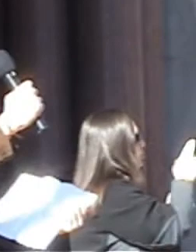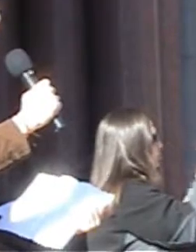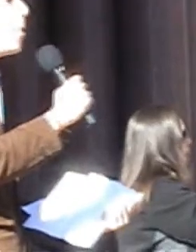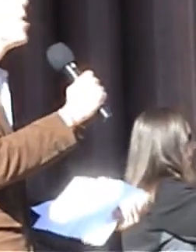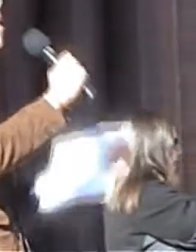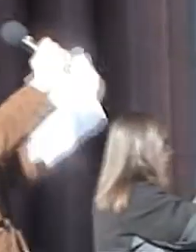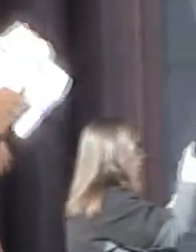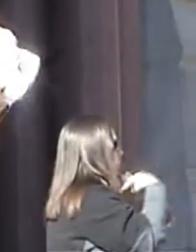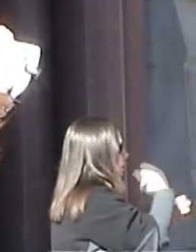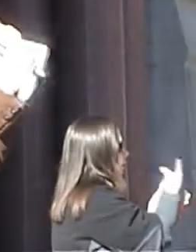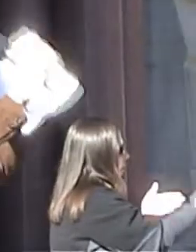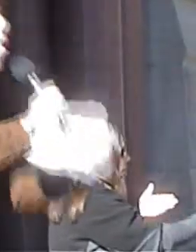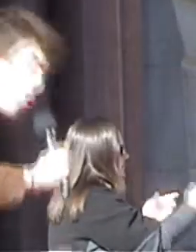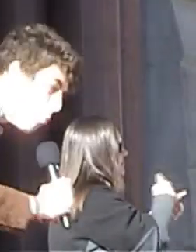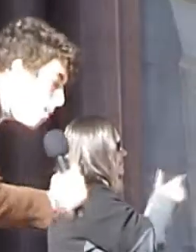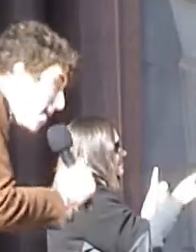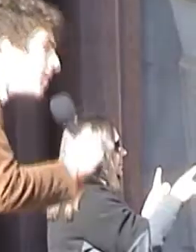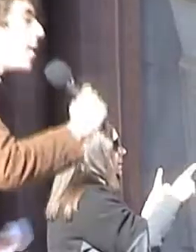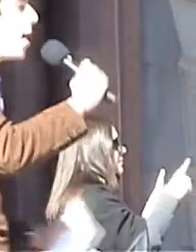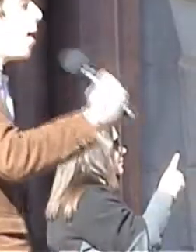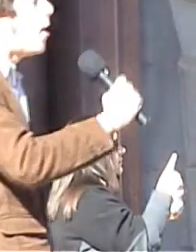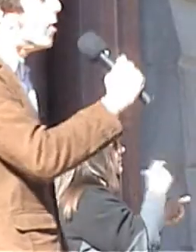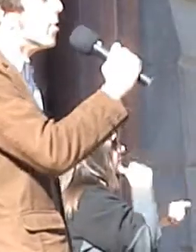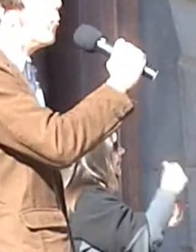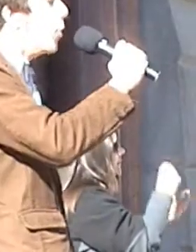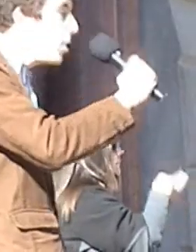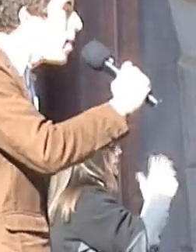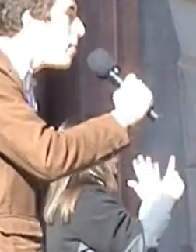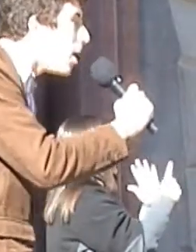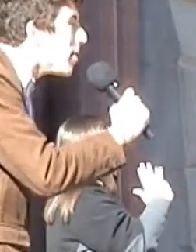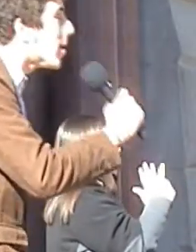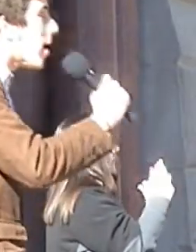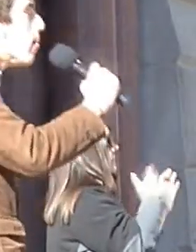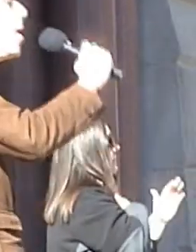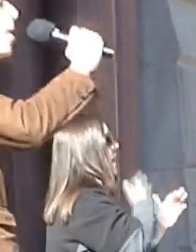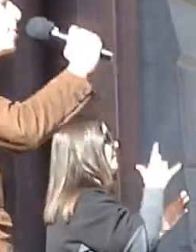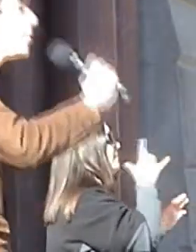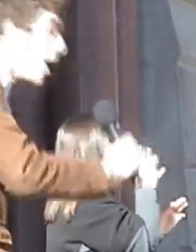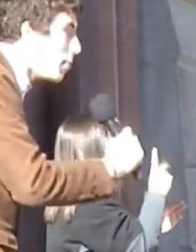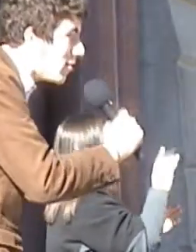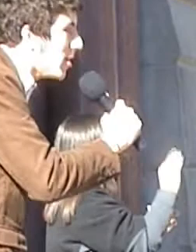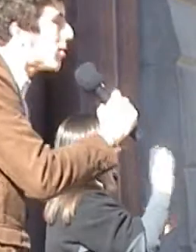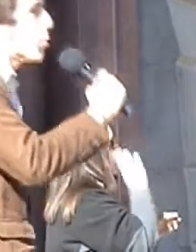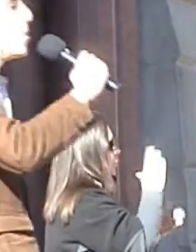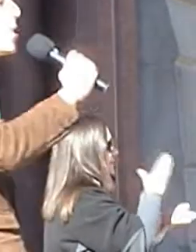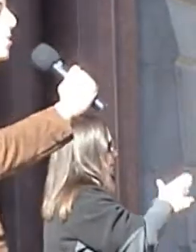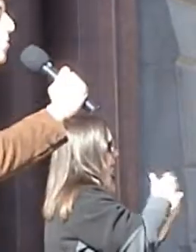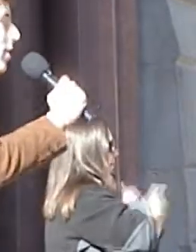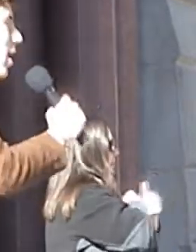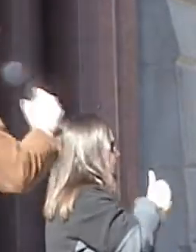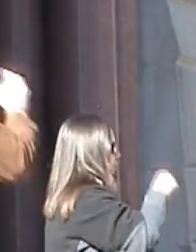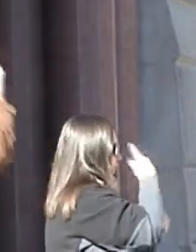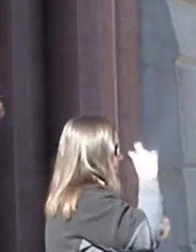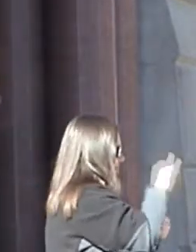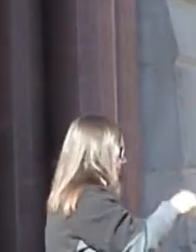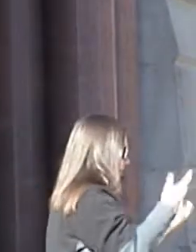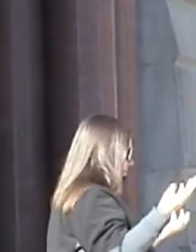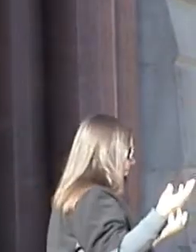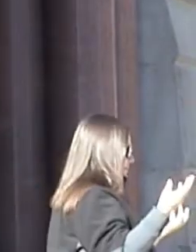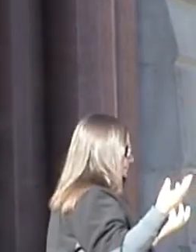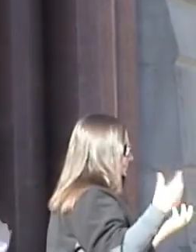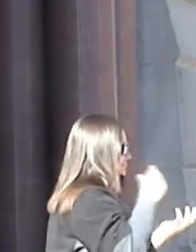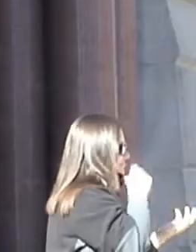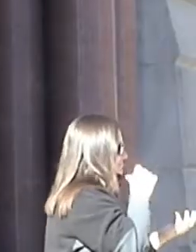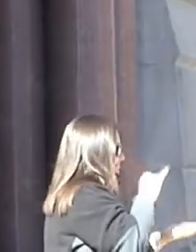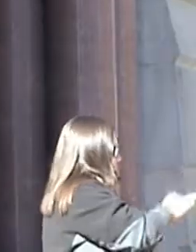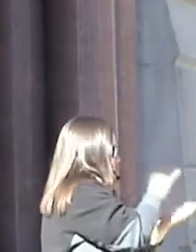California, but by no means at all will my mom and Kim stop loving each other because of it. No one